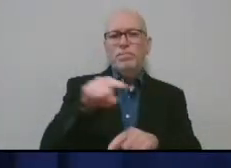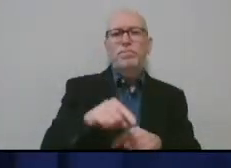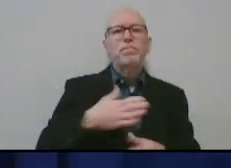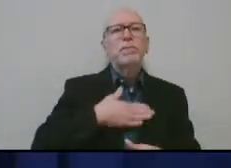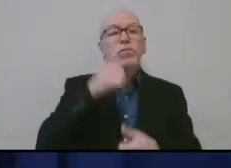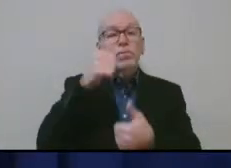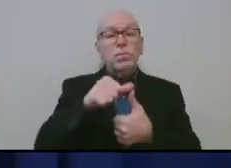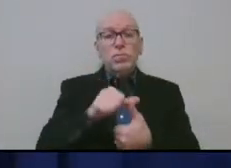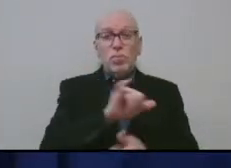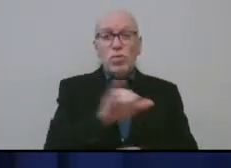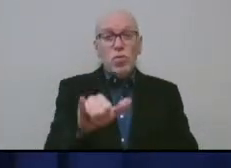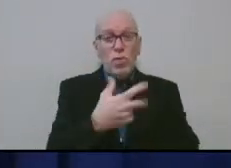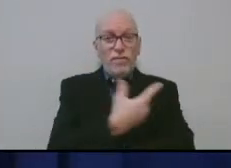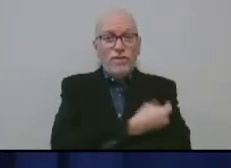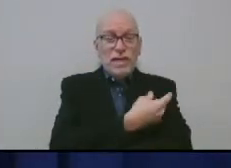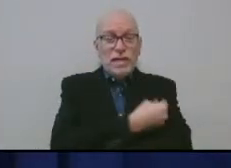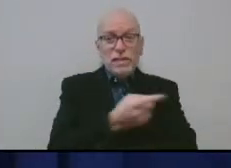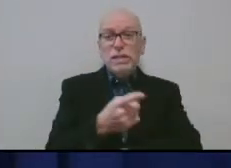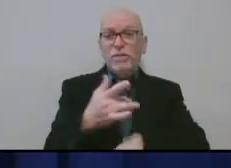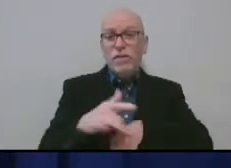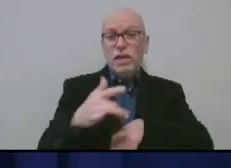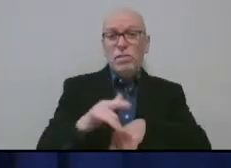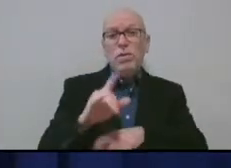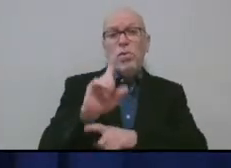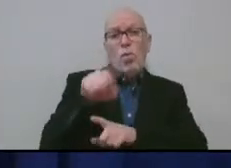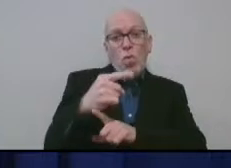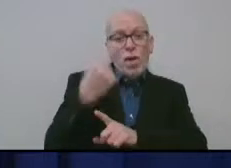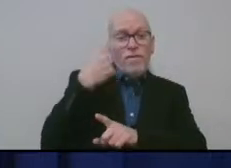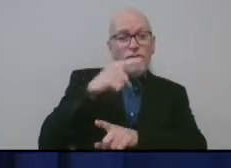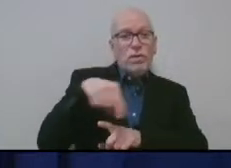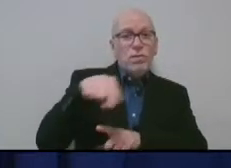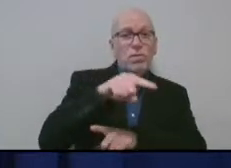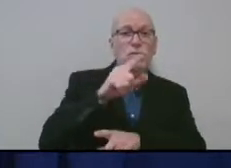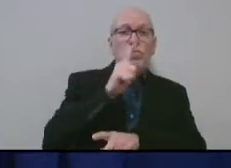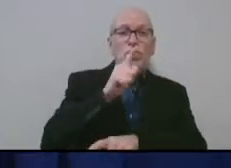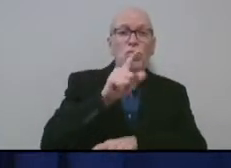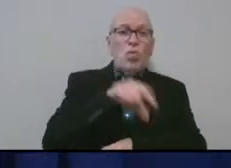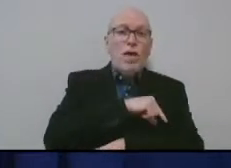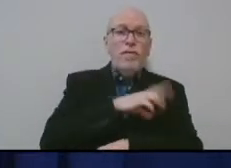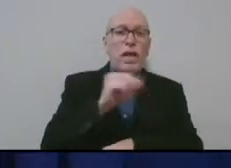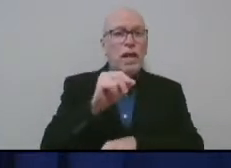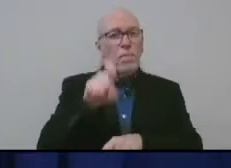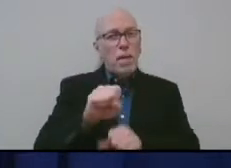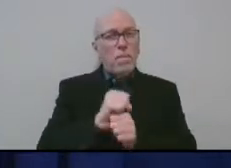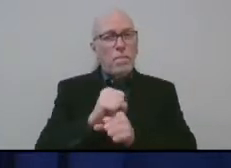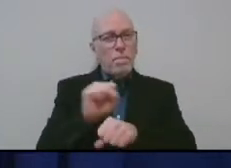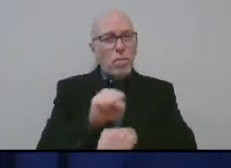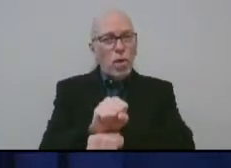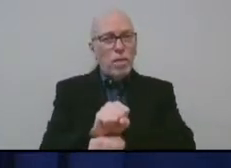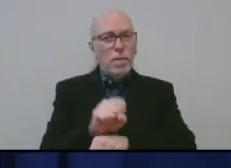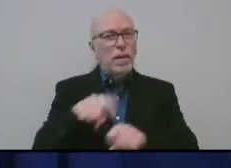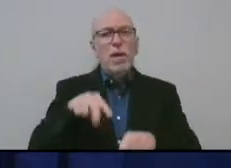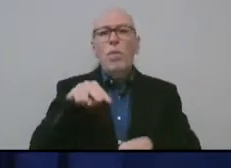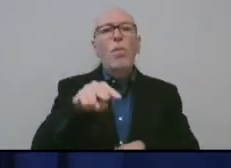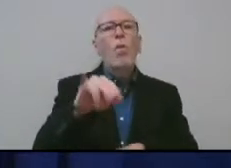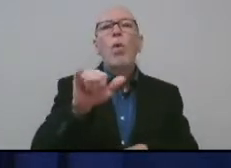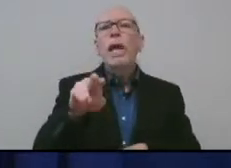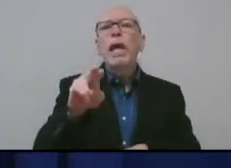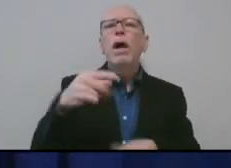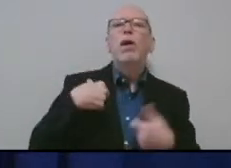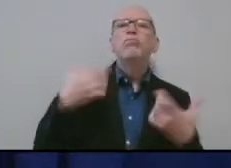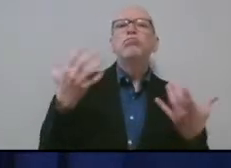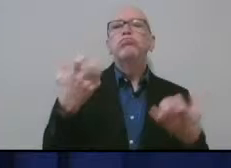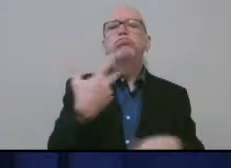that these vaccines are available only to eligible Hoosiers and only by appointment. Do not walk into one of these pharmacies to